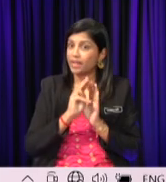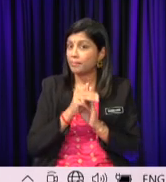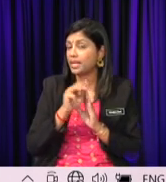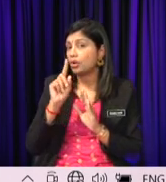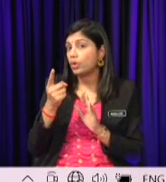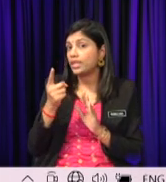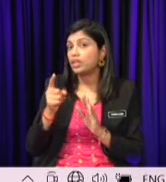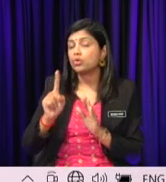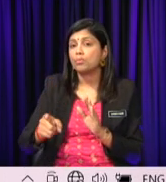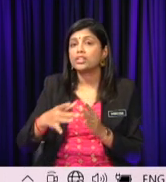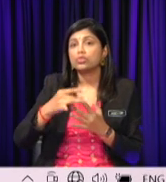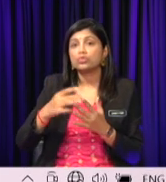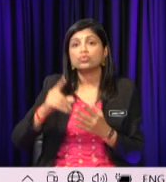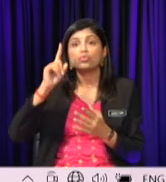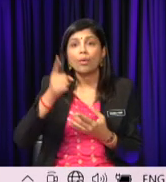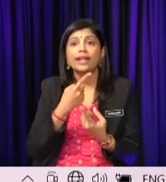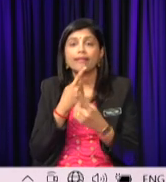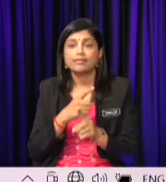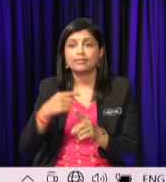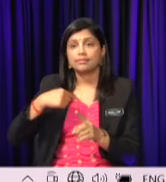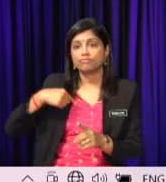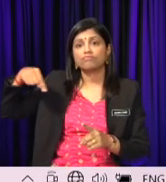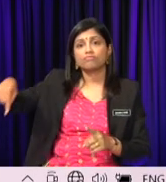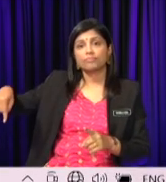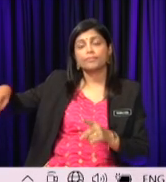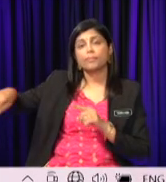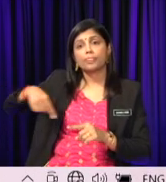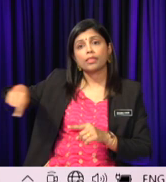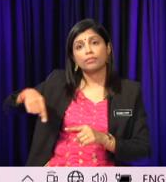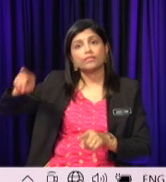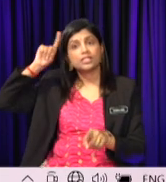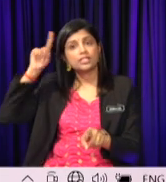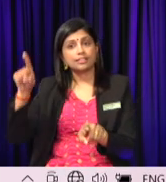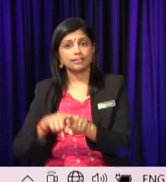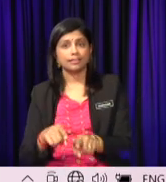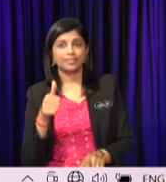can show partial agreement or disagreement when